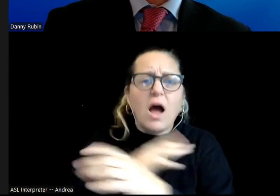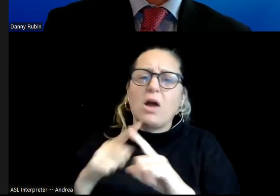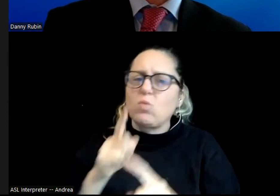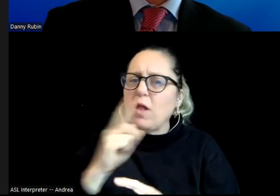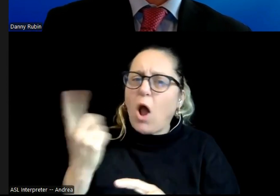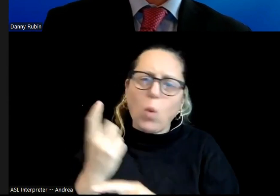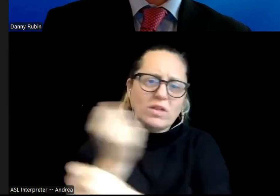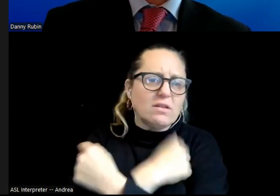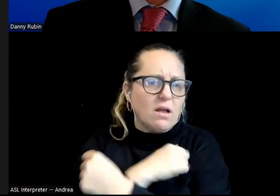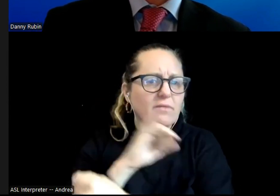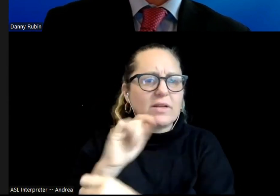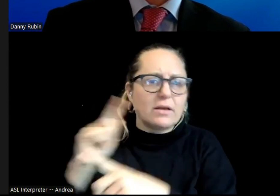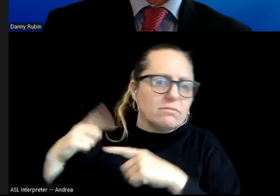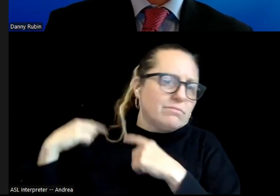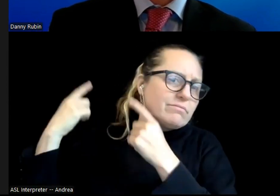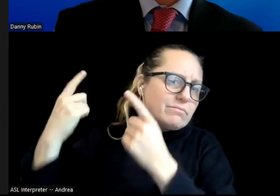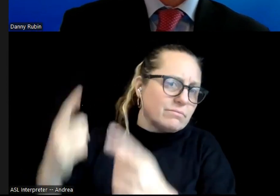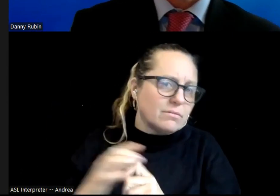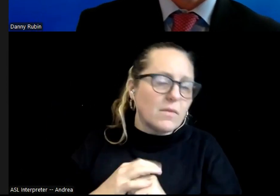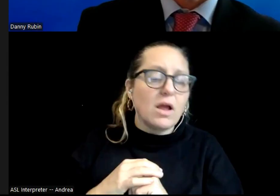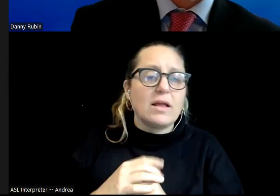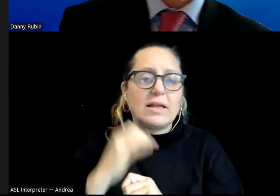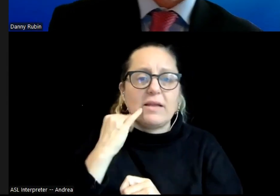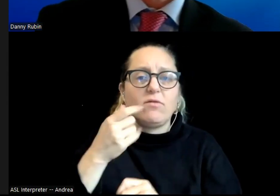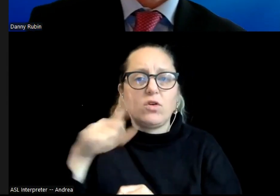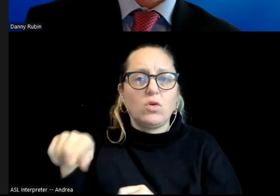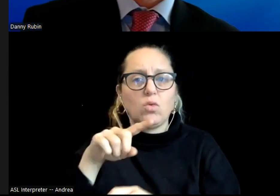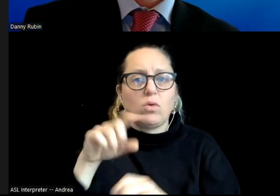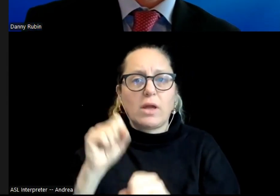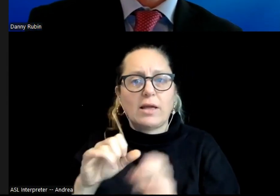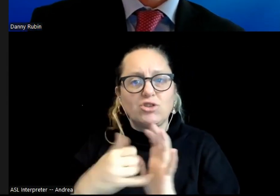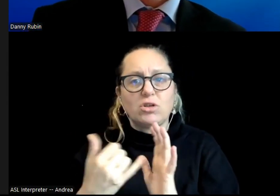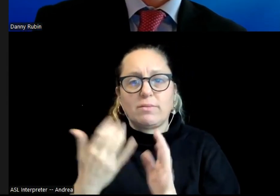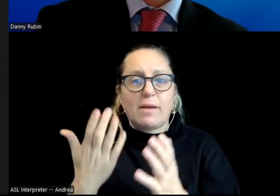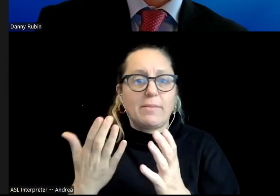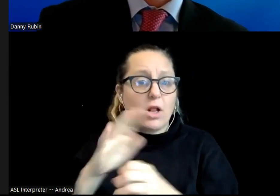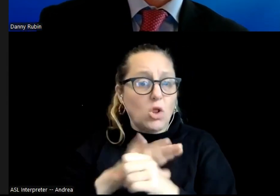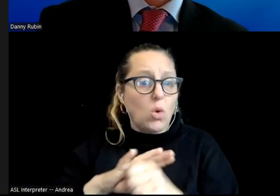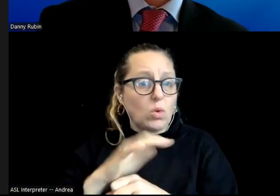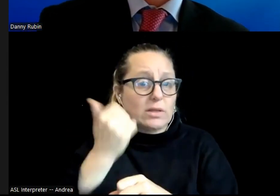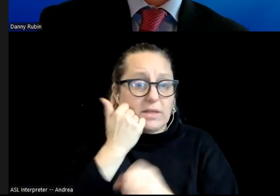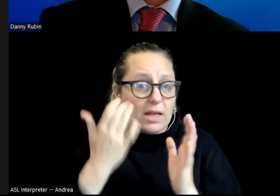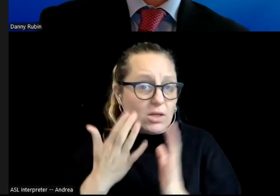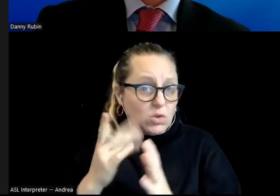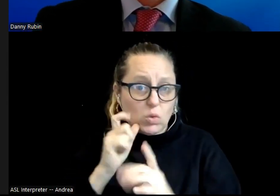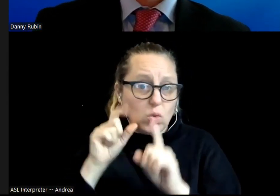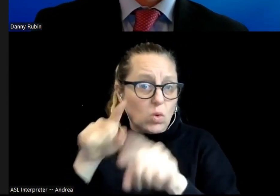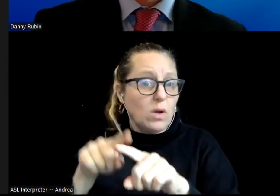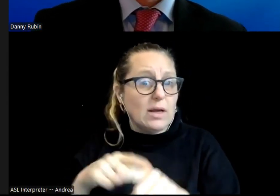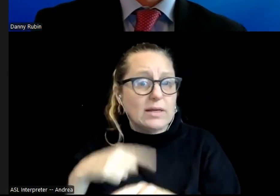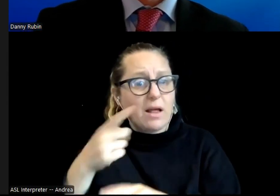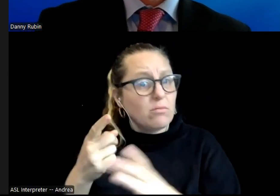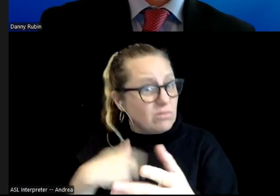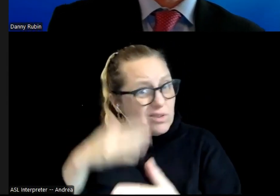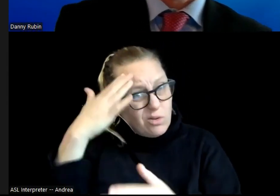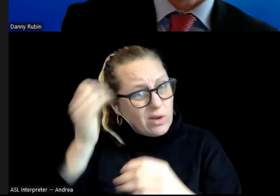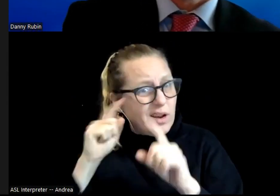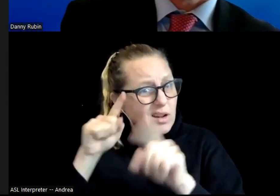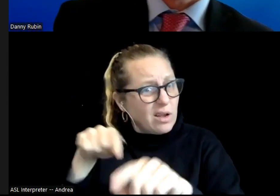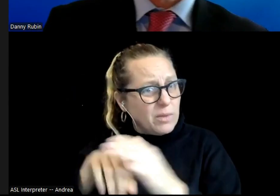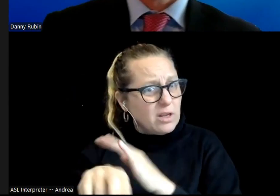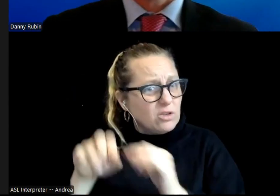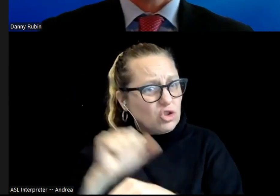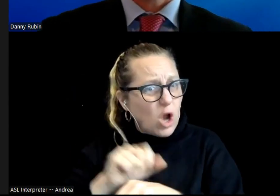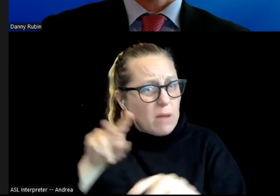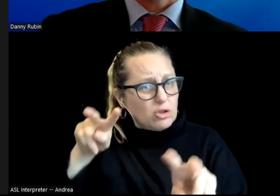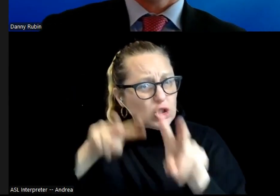it. And if you could just, maybe the local dentist that you go to, just tell them, could I come in and job shadow